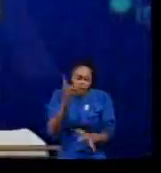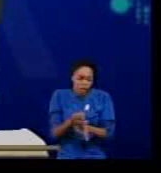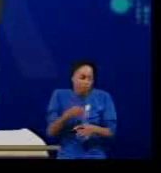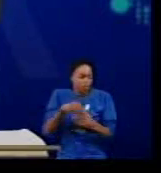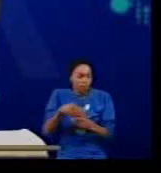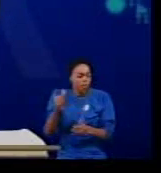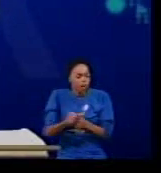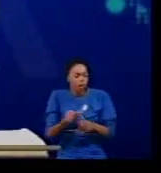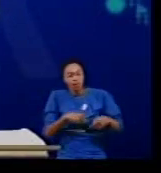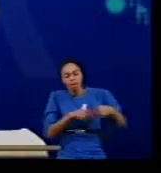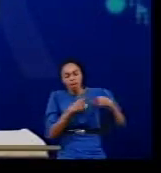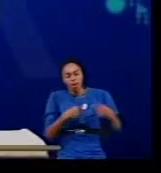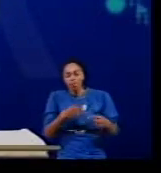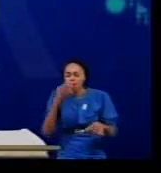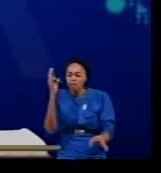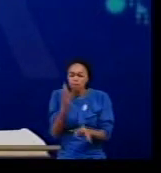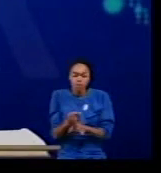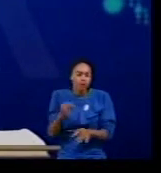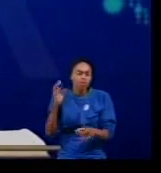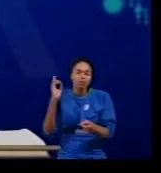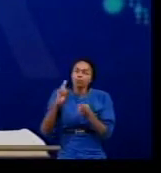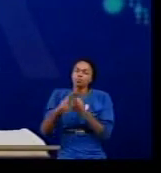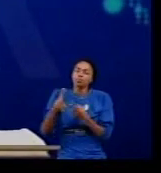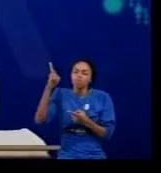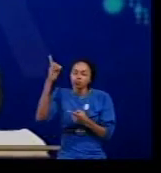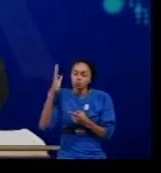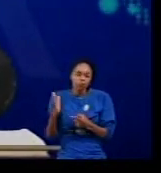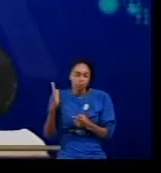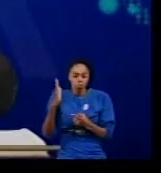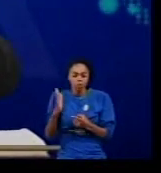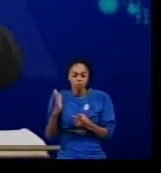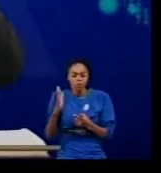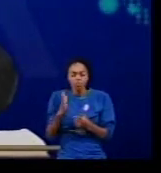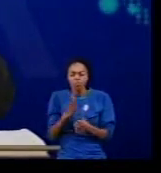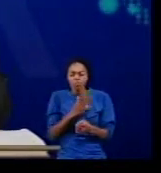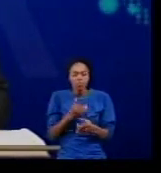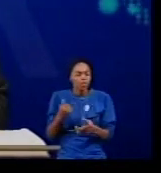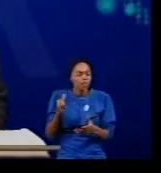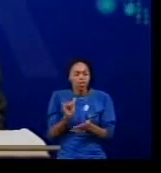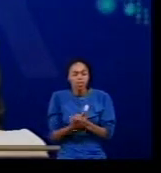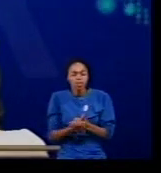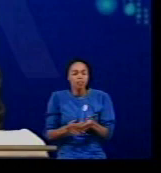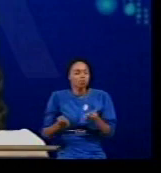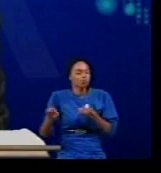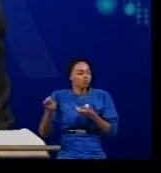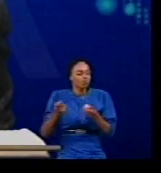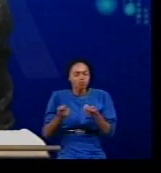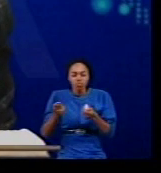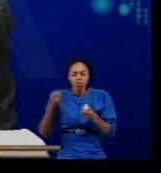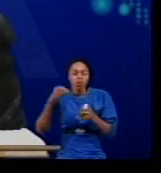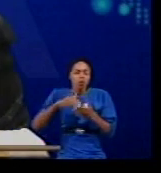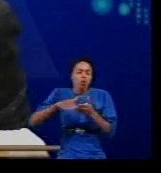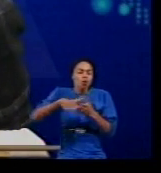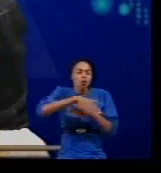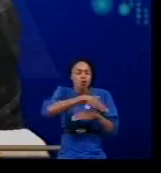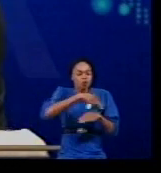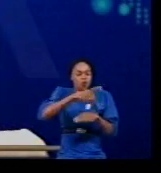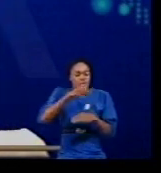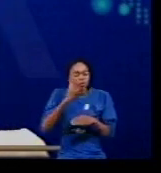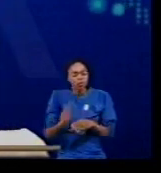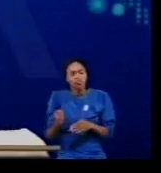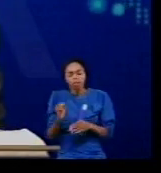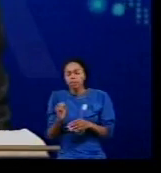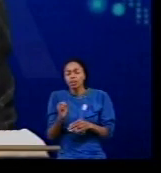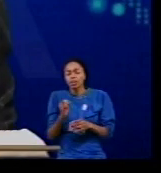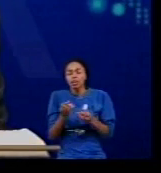are made, many of the new converts, they still have the old tradition, the old principles, and the old superstition, and the